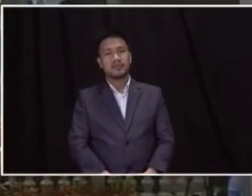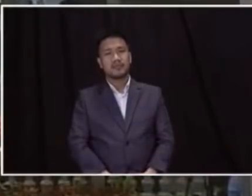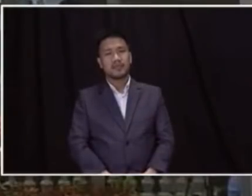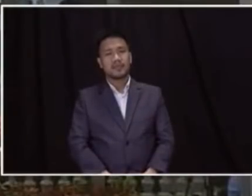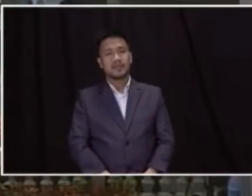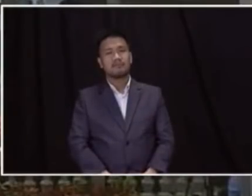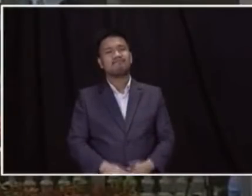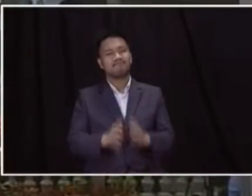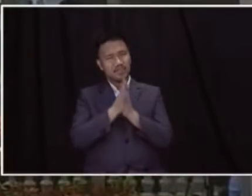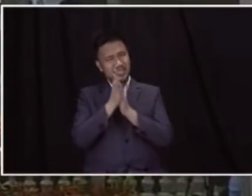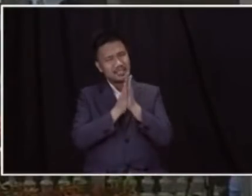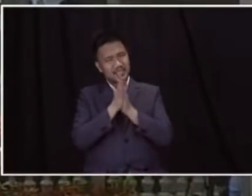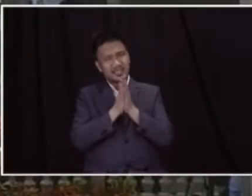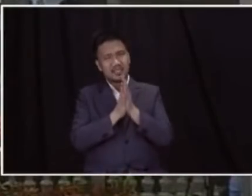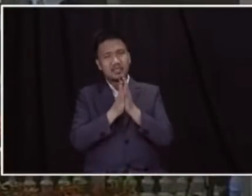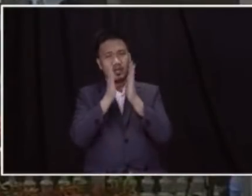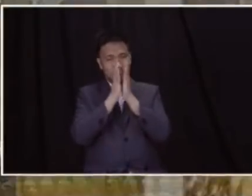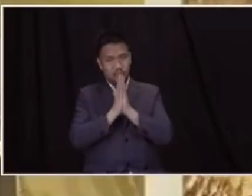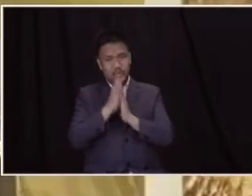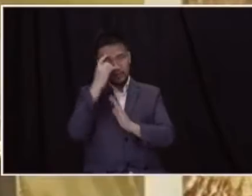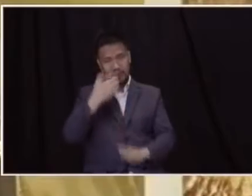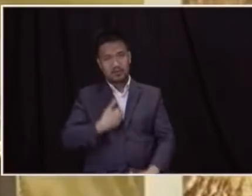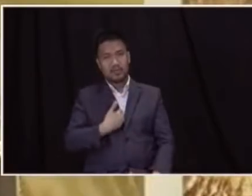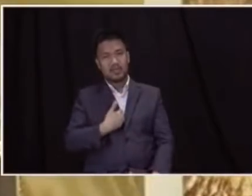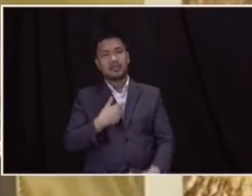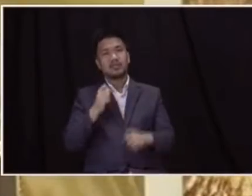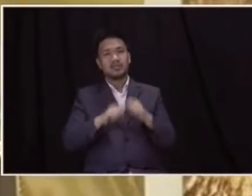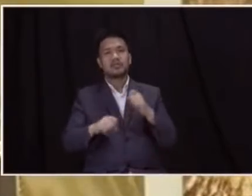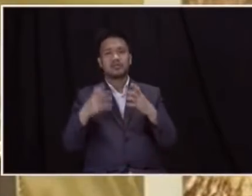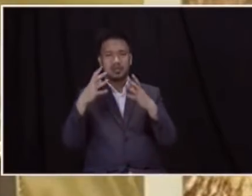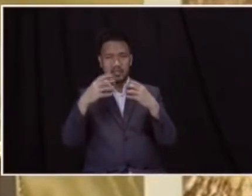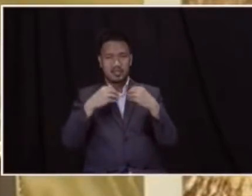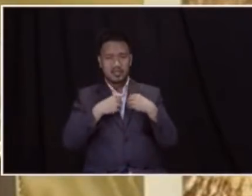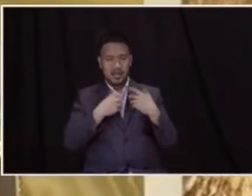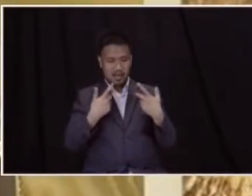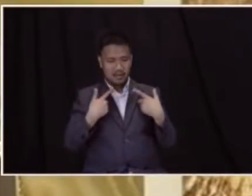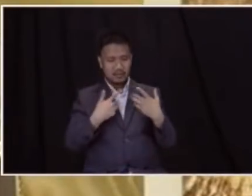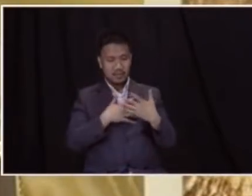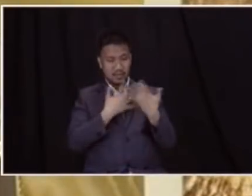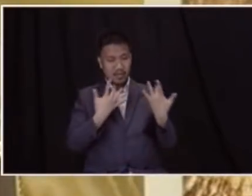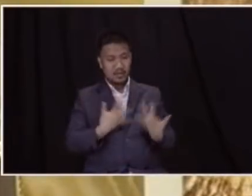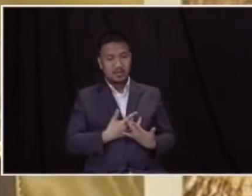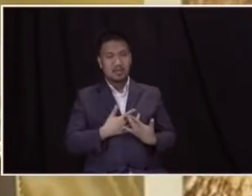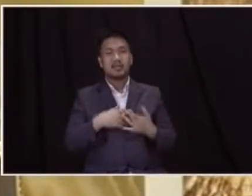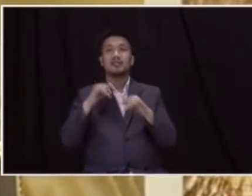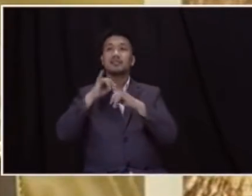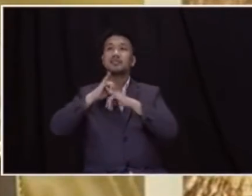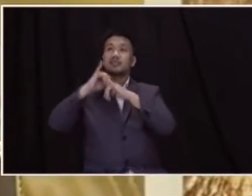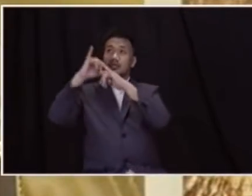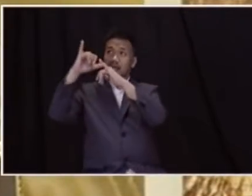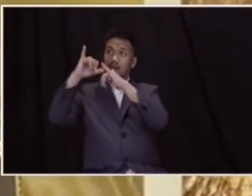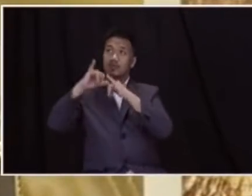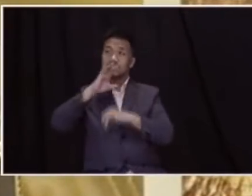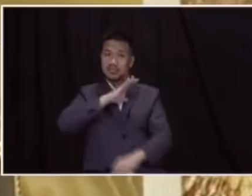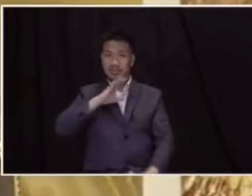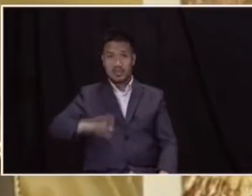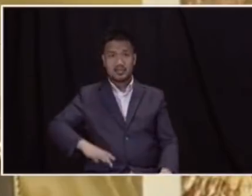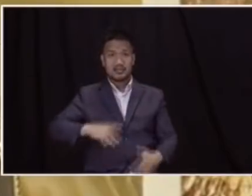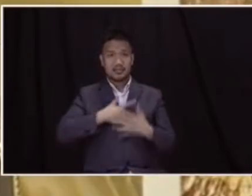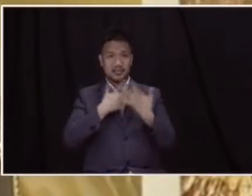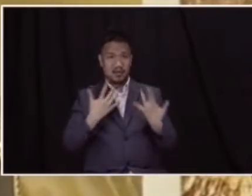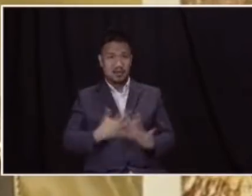Please pray for me, that I may have a heart after that of Christ,